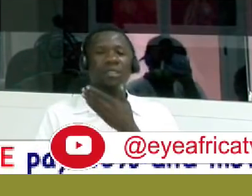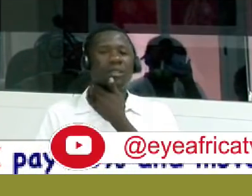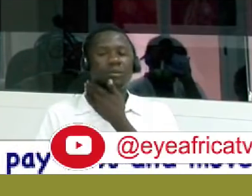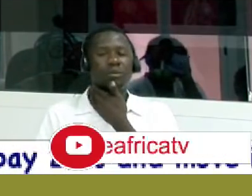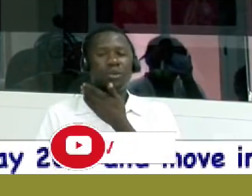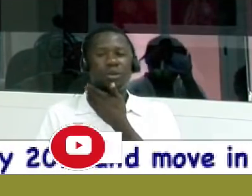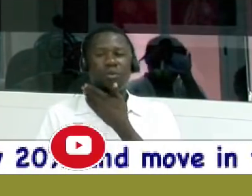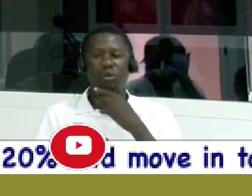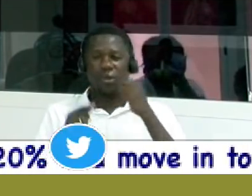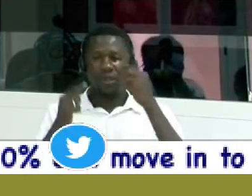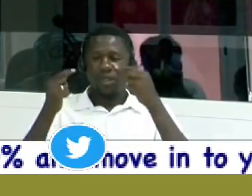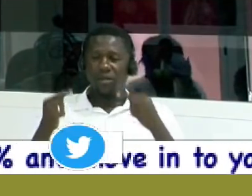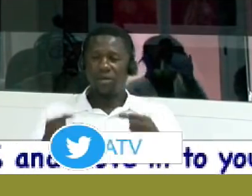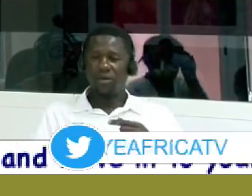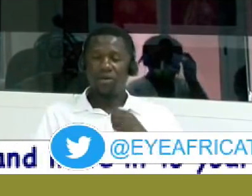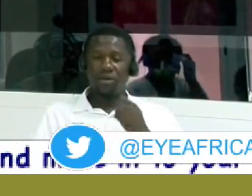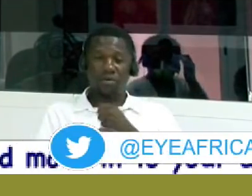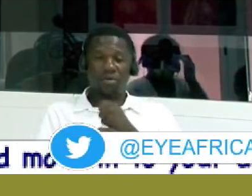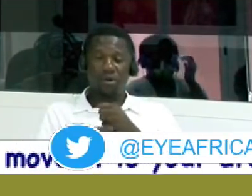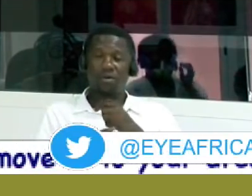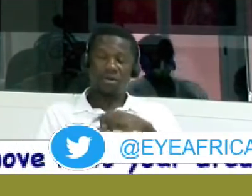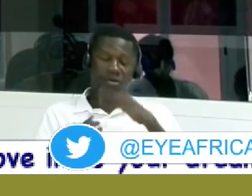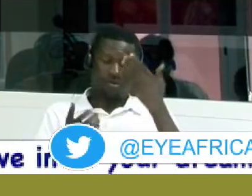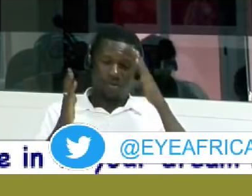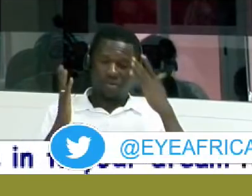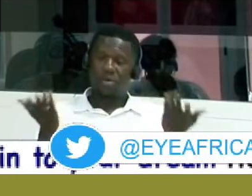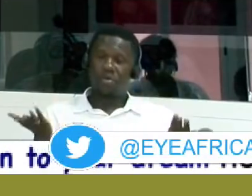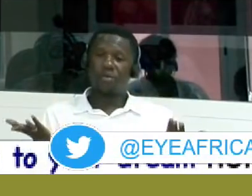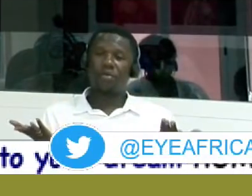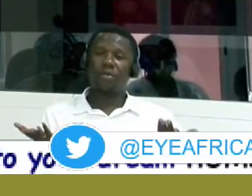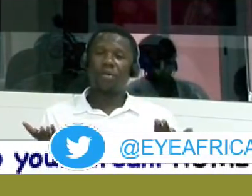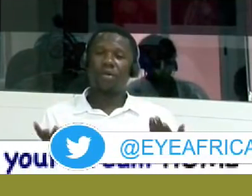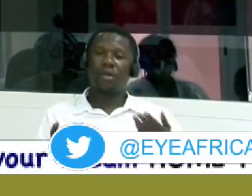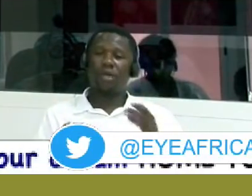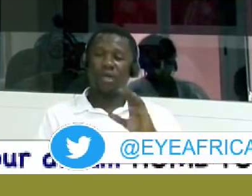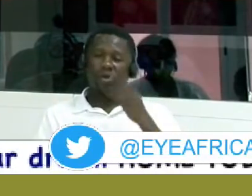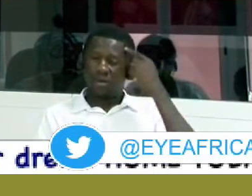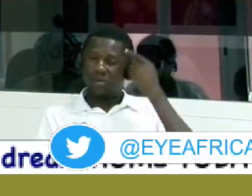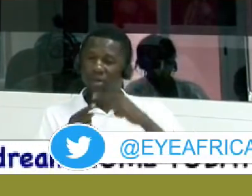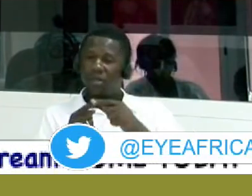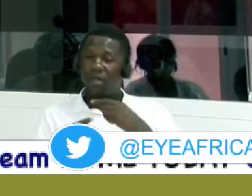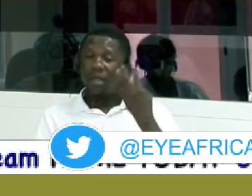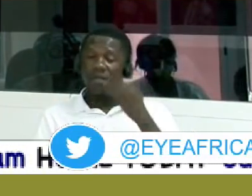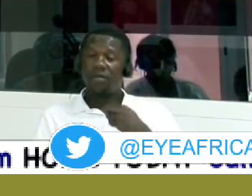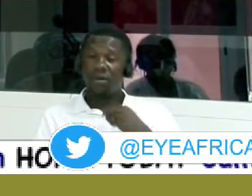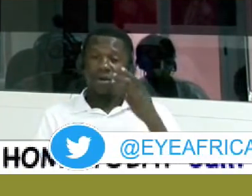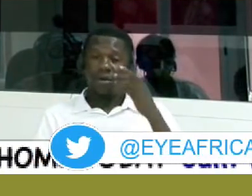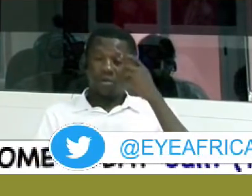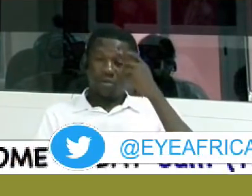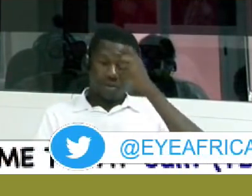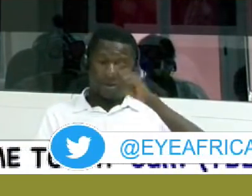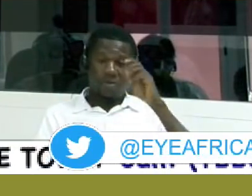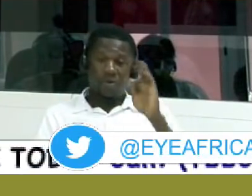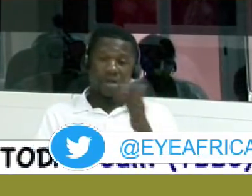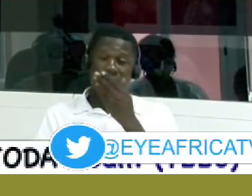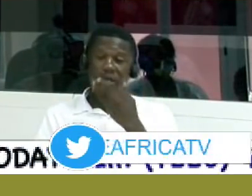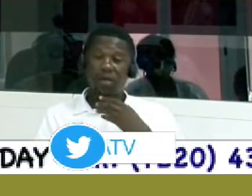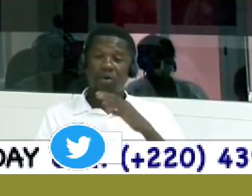simple statement could have caused trouble. Can you imagine if the police went there and said they were stopping that funeral procession? For